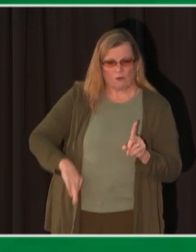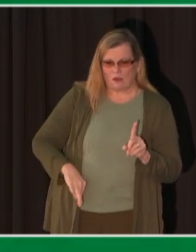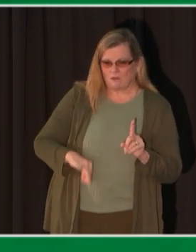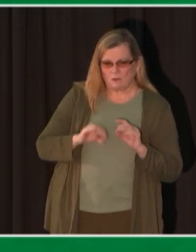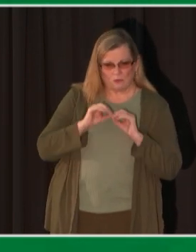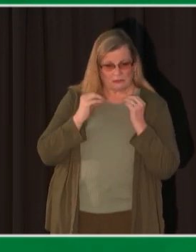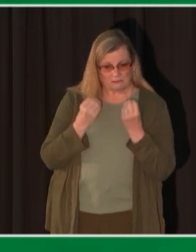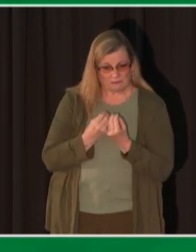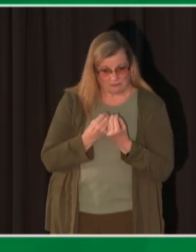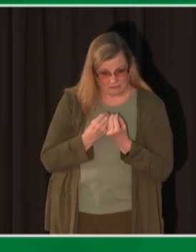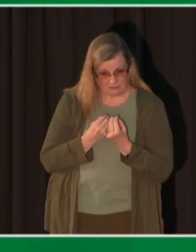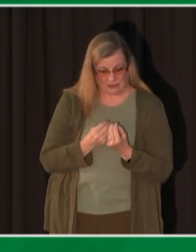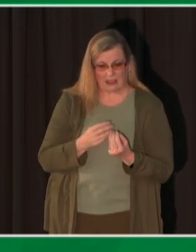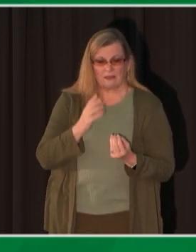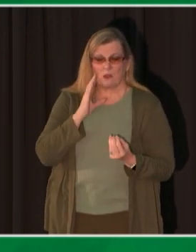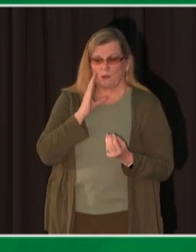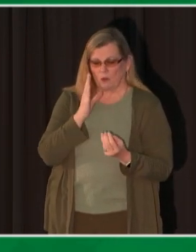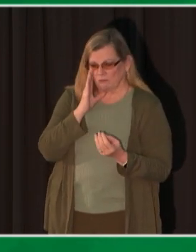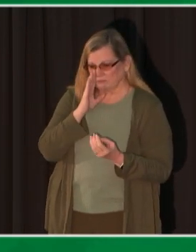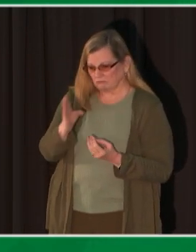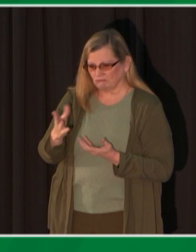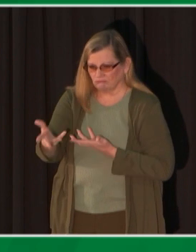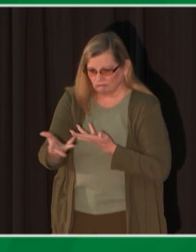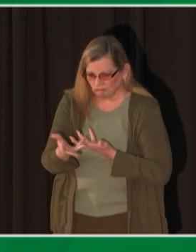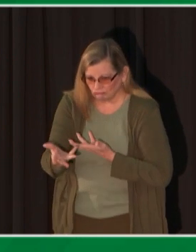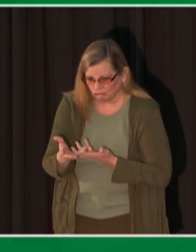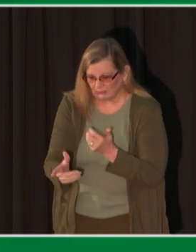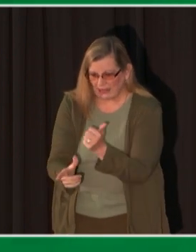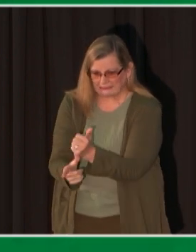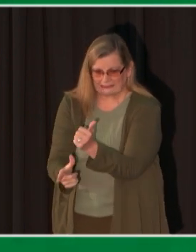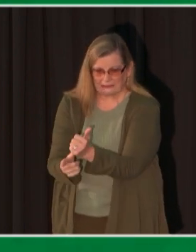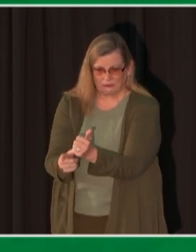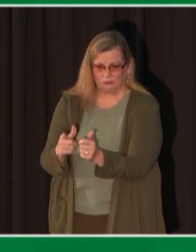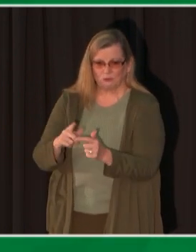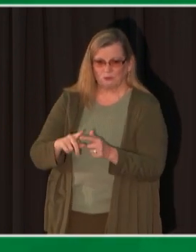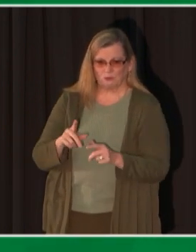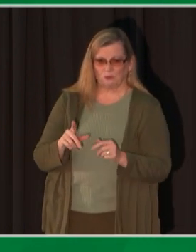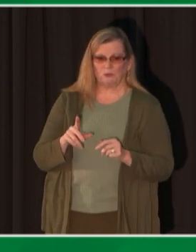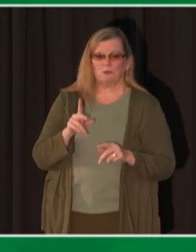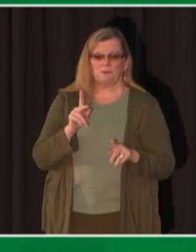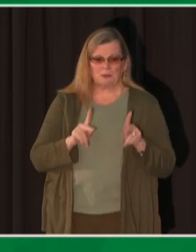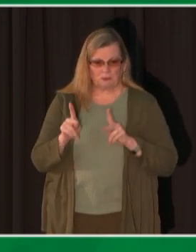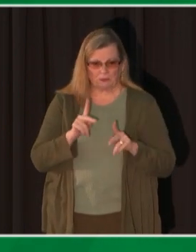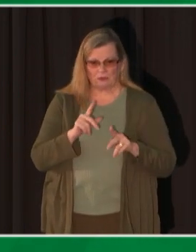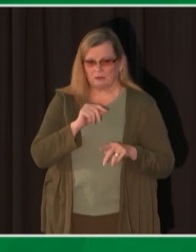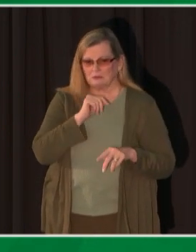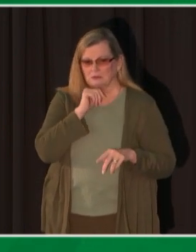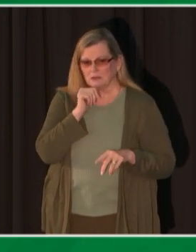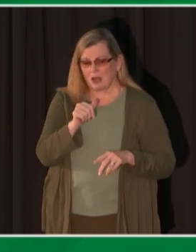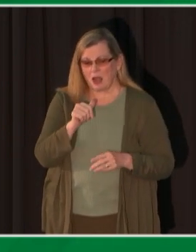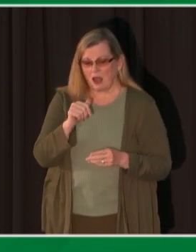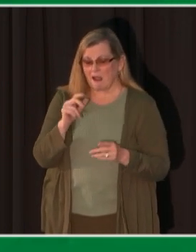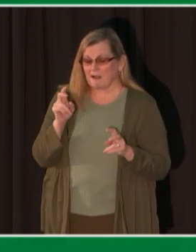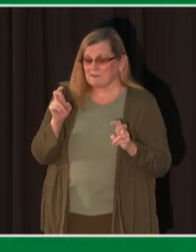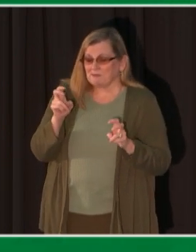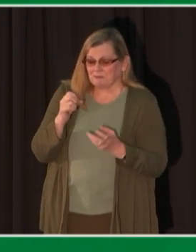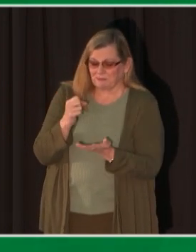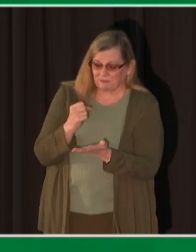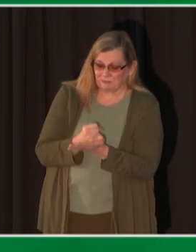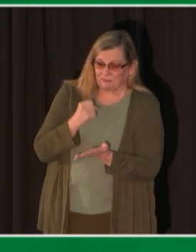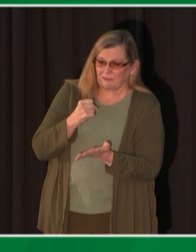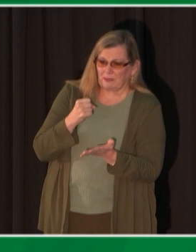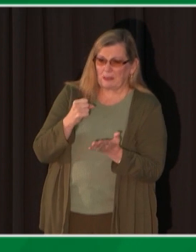direct assistance and legal aid to undocumented immigrants, families and workers